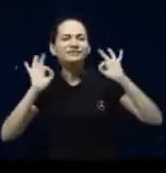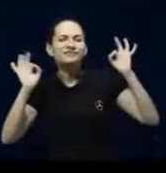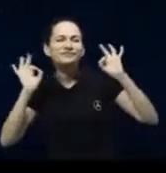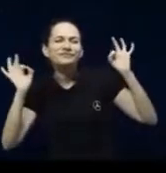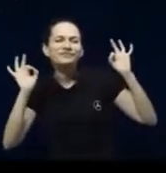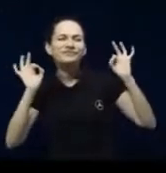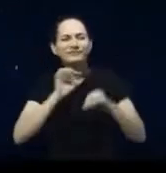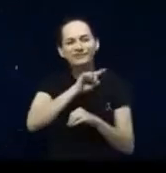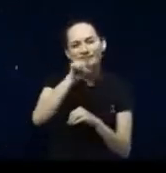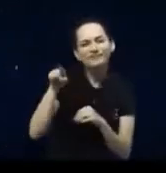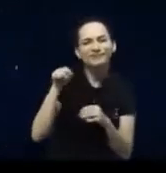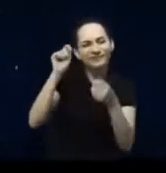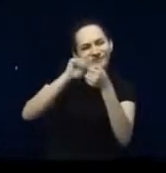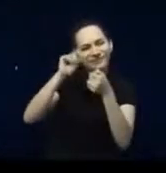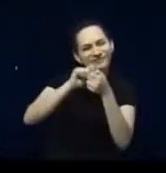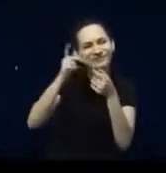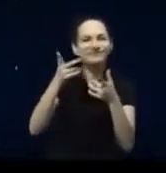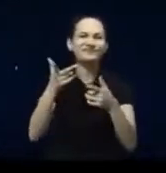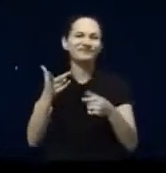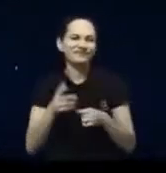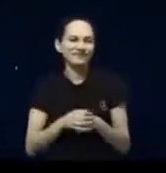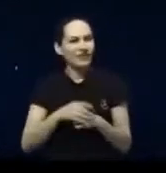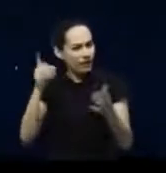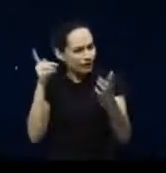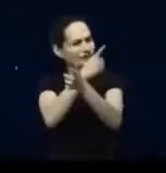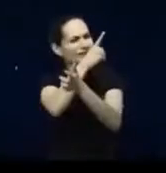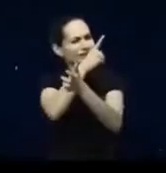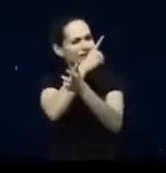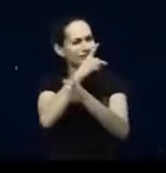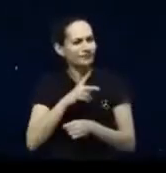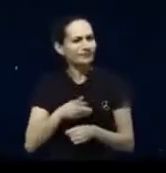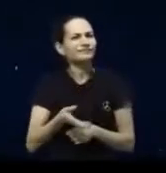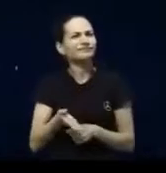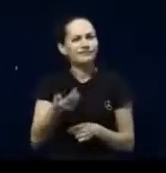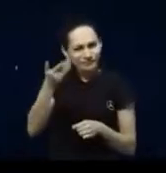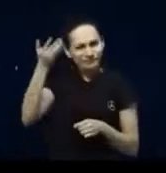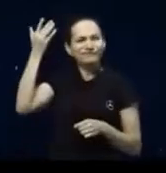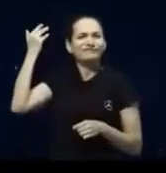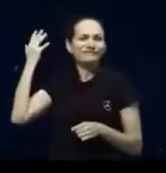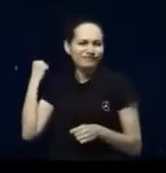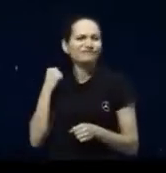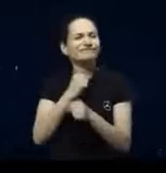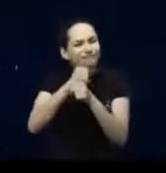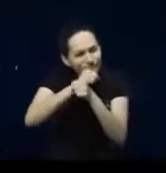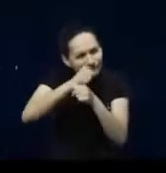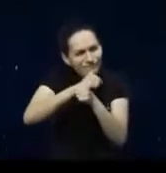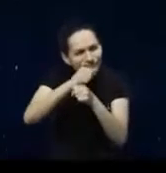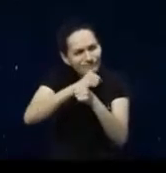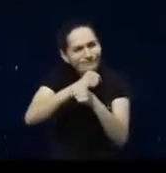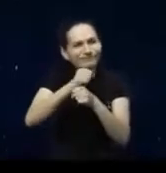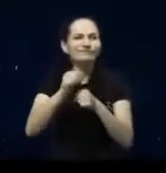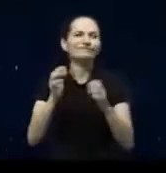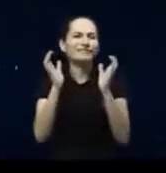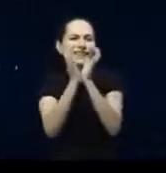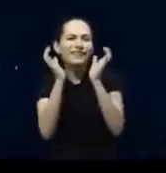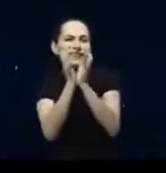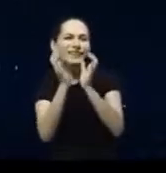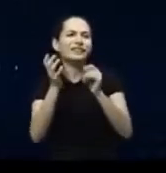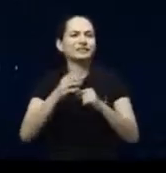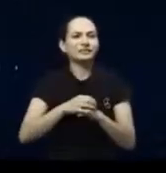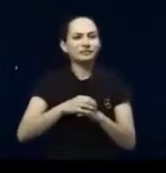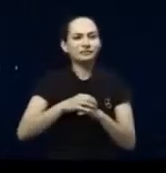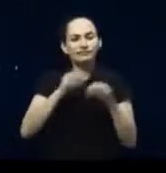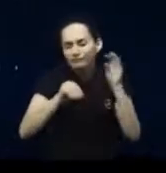Amazing spide Man World with Over the Years and Health marketing